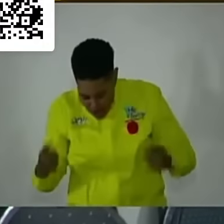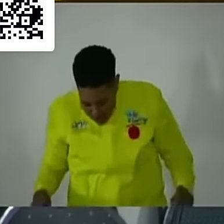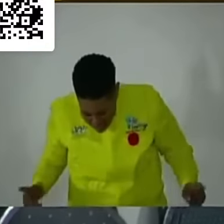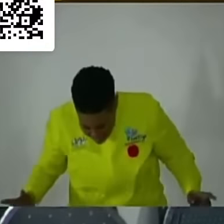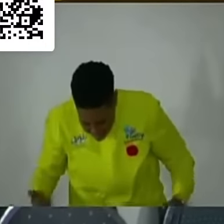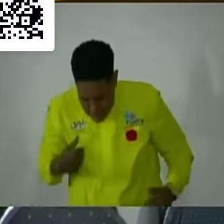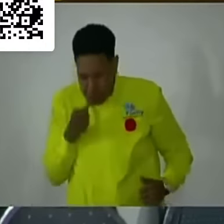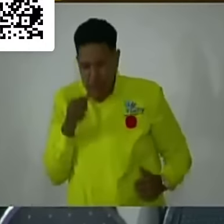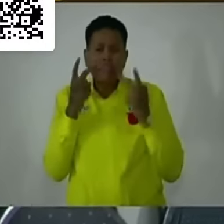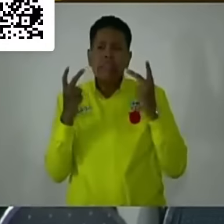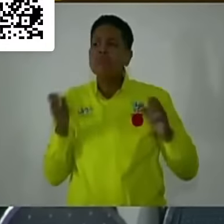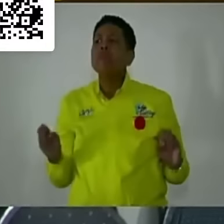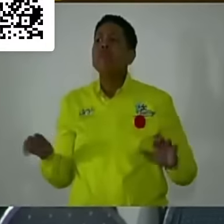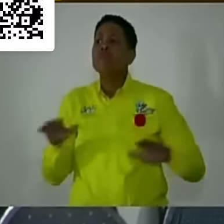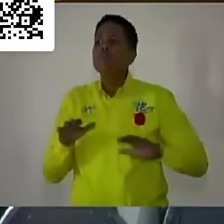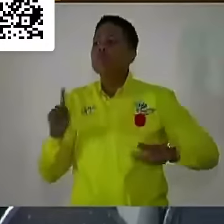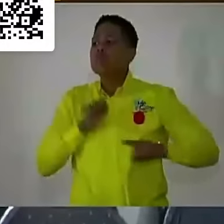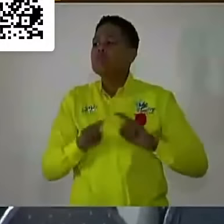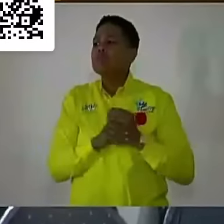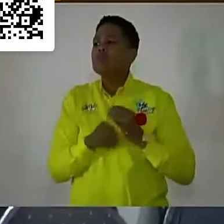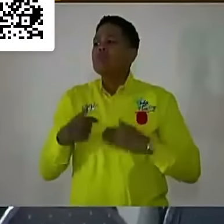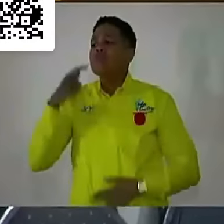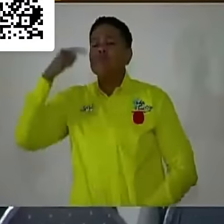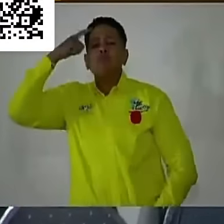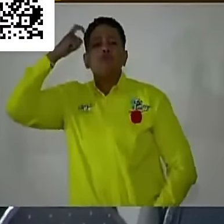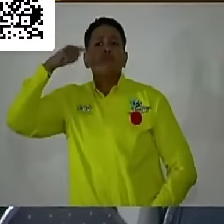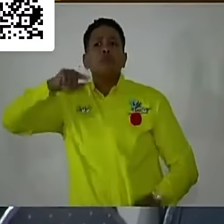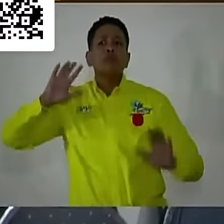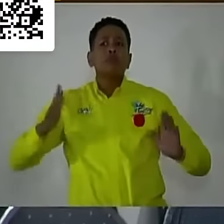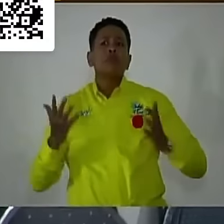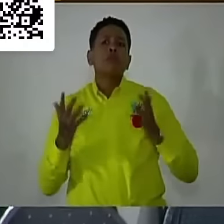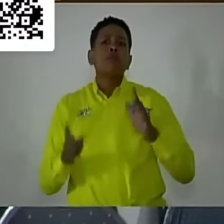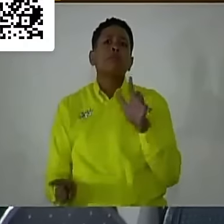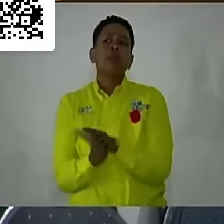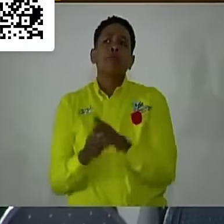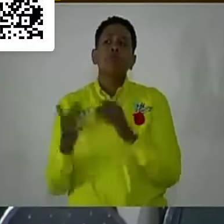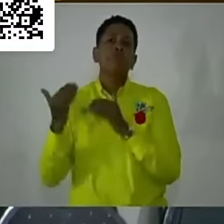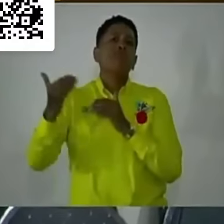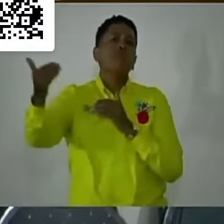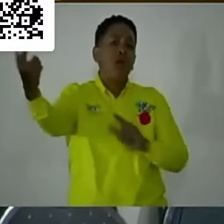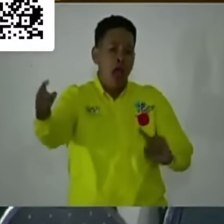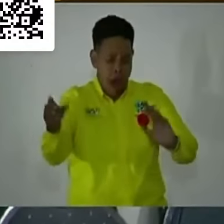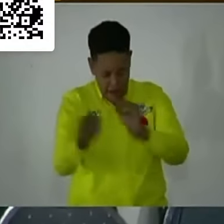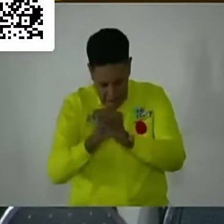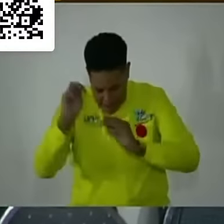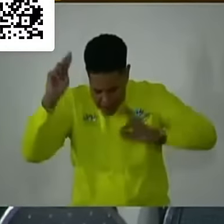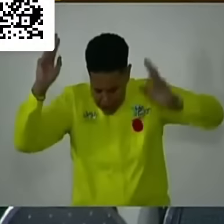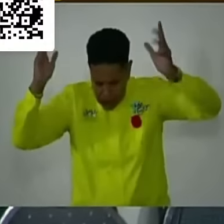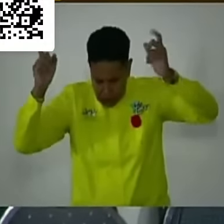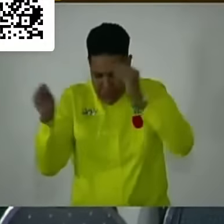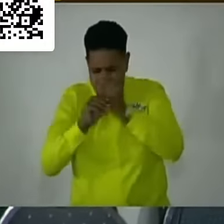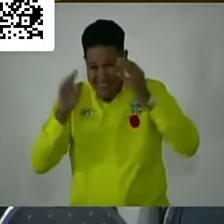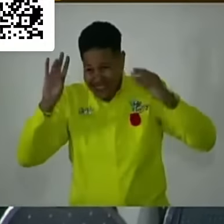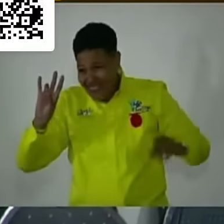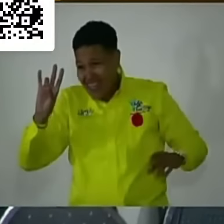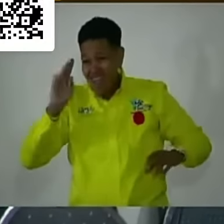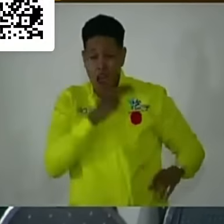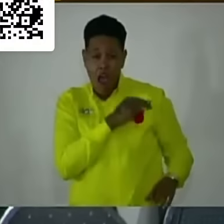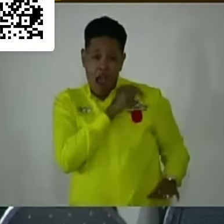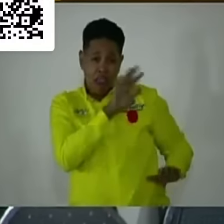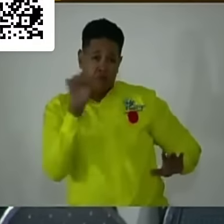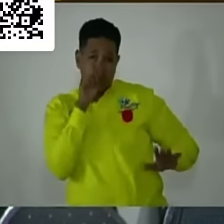not seeing that, but I suspect it may come up at some point. Mr. Speaker, 7 hospitals